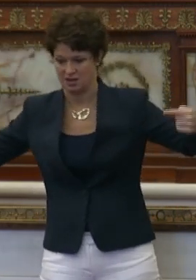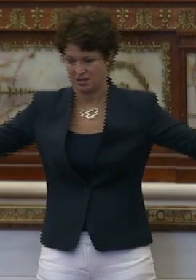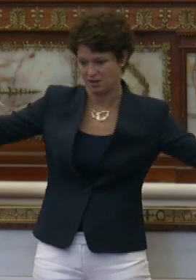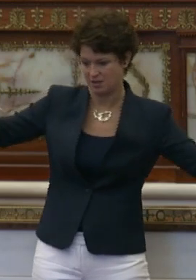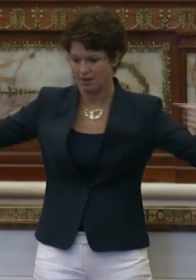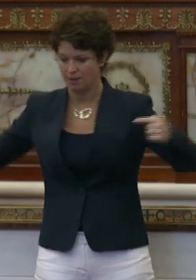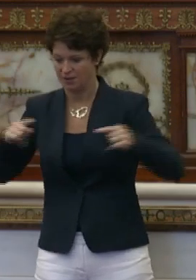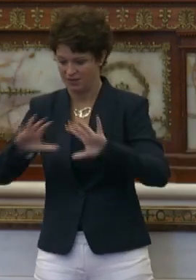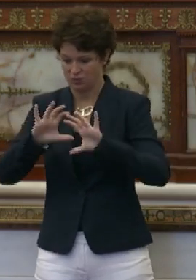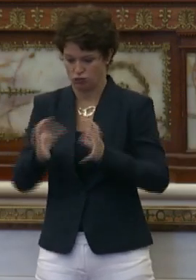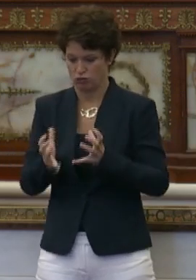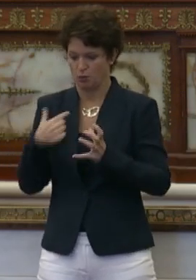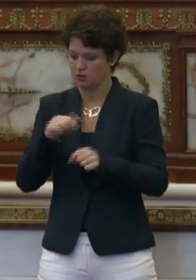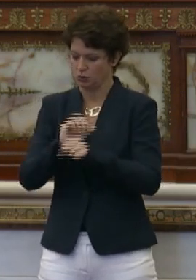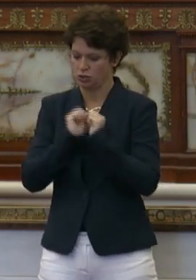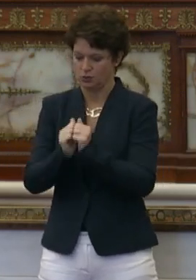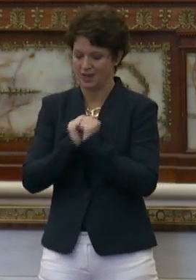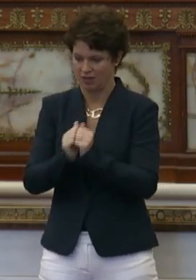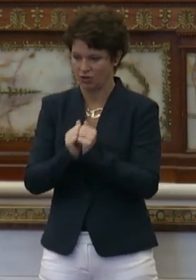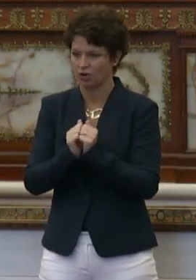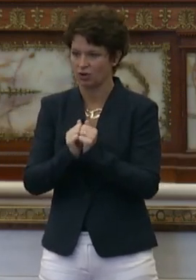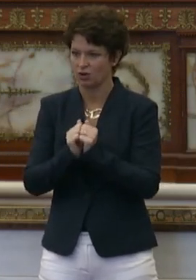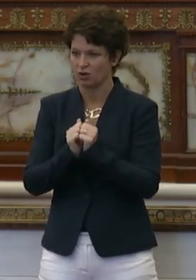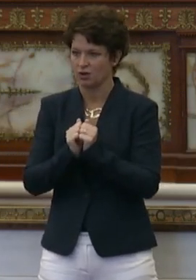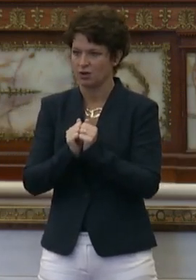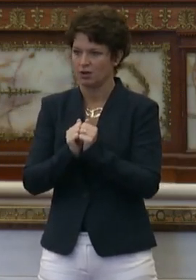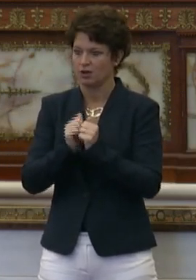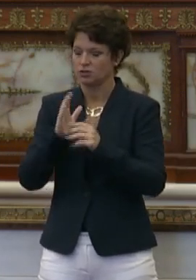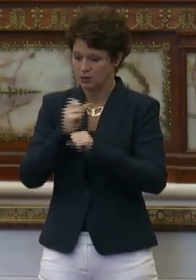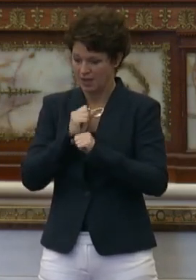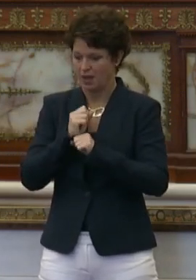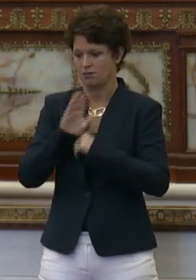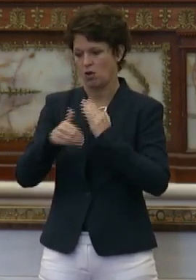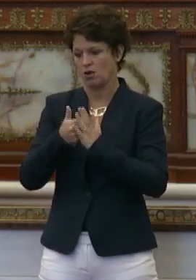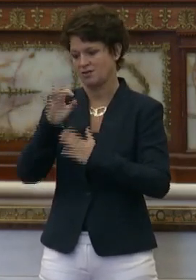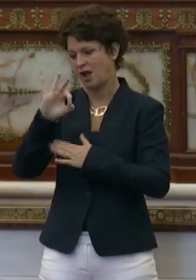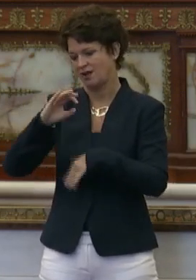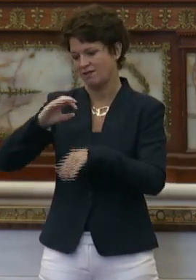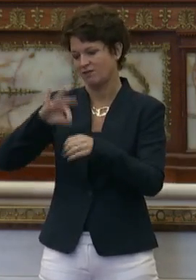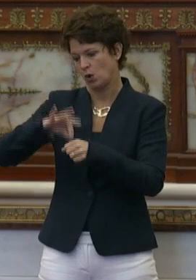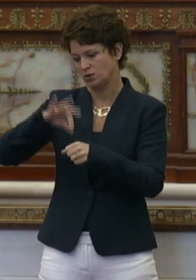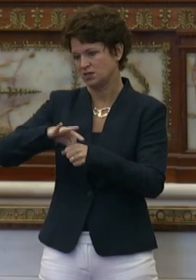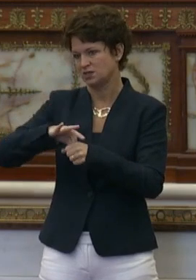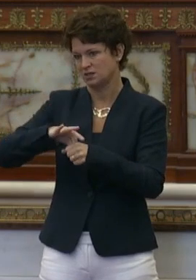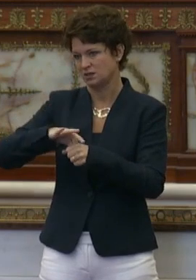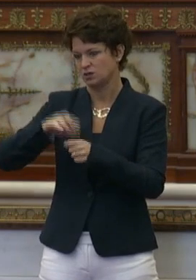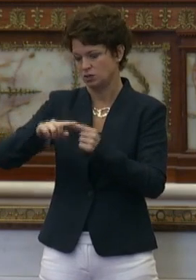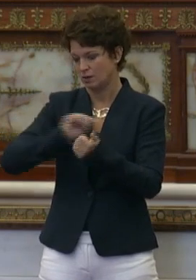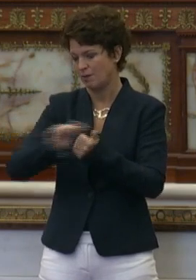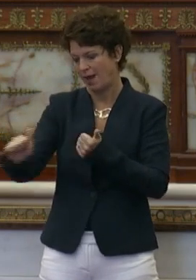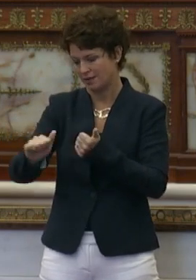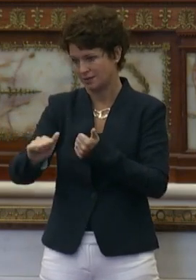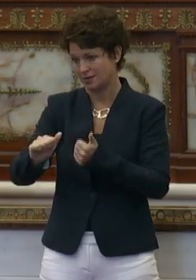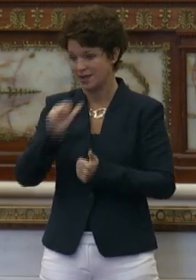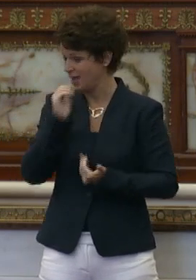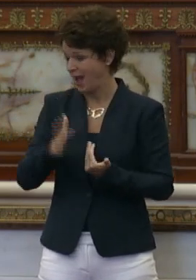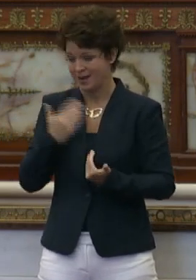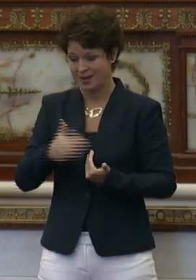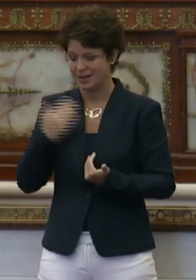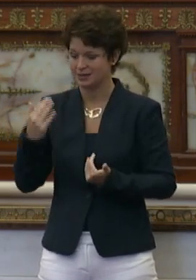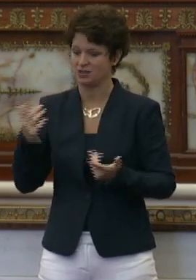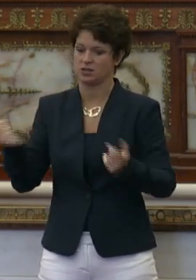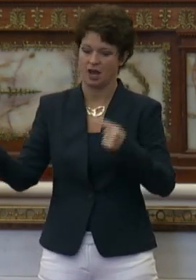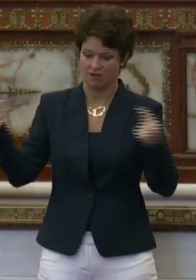this body, you have to work together to get 9 votes. And that is not dictatorial, it is compromise